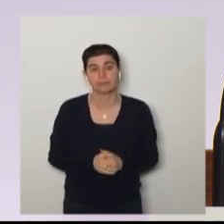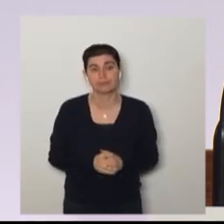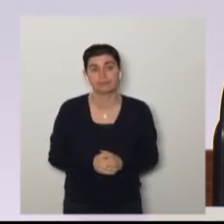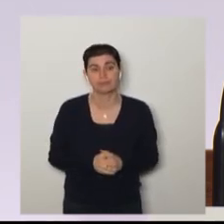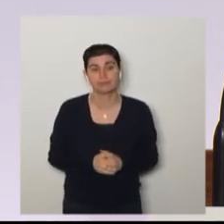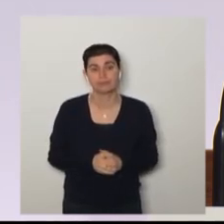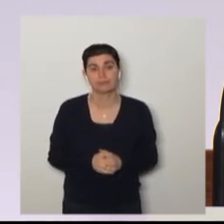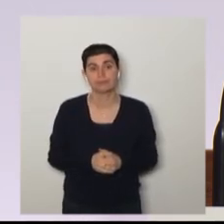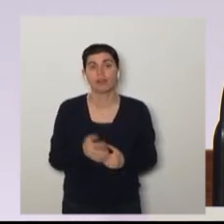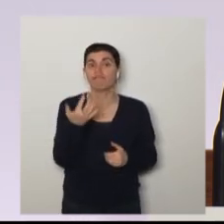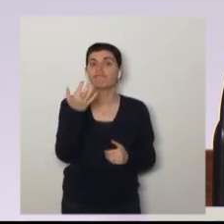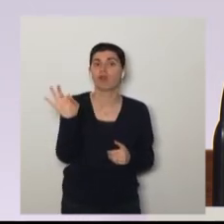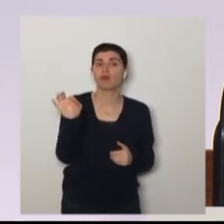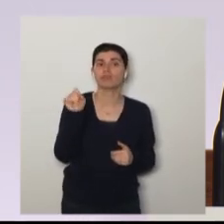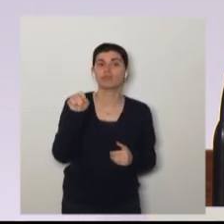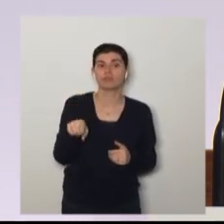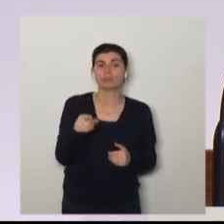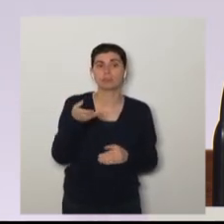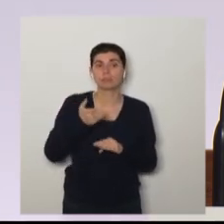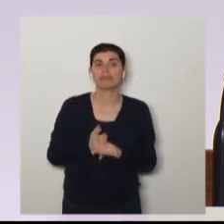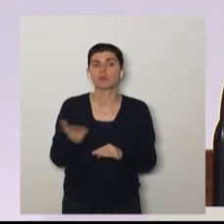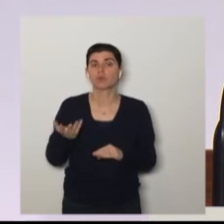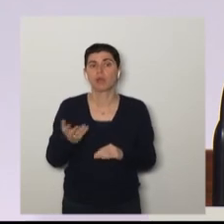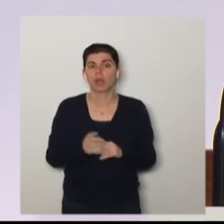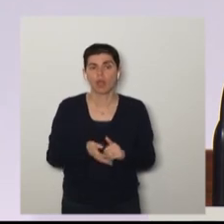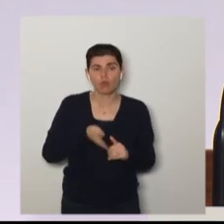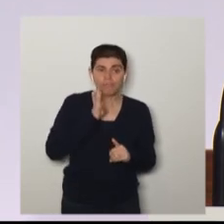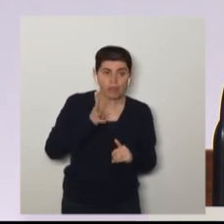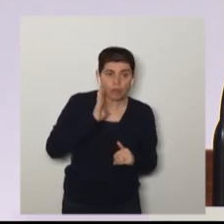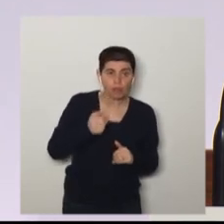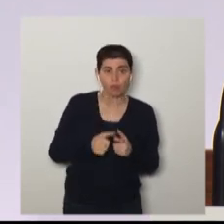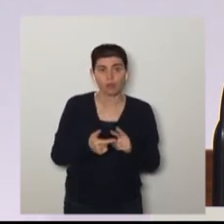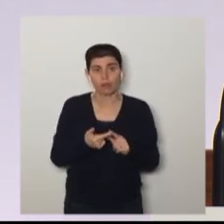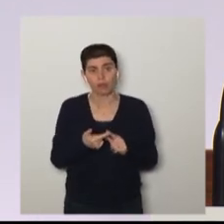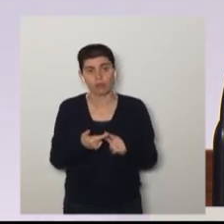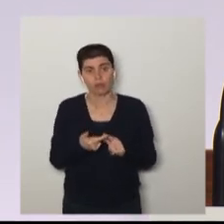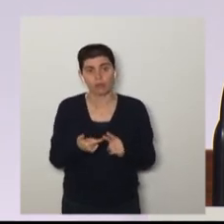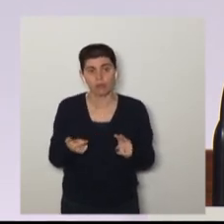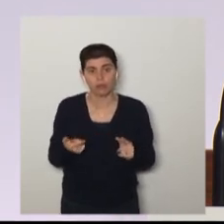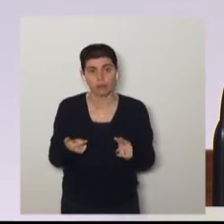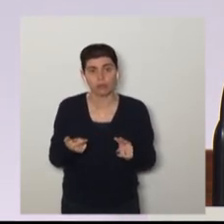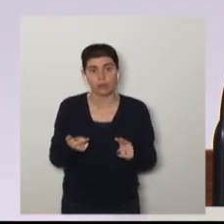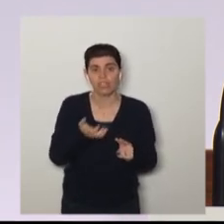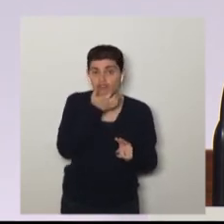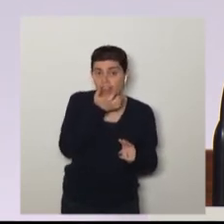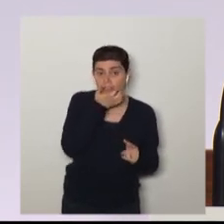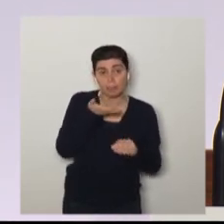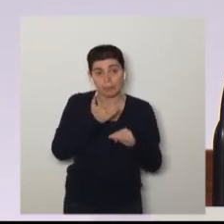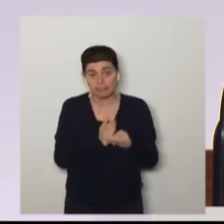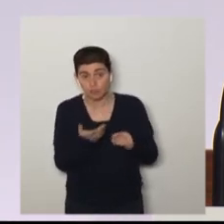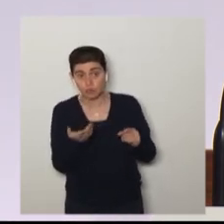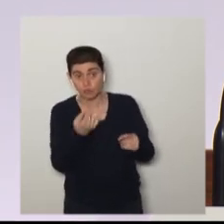conference meetings. The Czech have planned something on survivorship. So we see